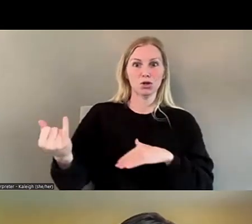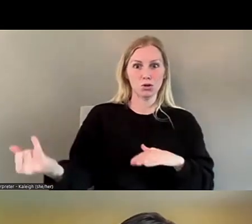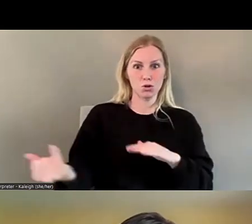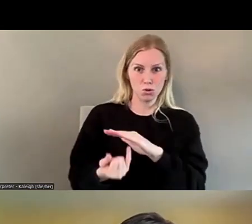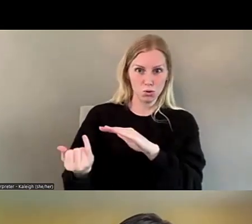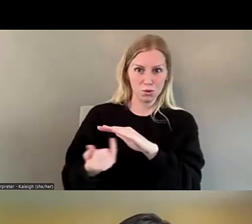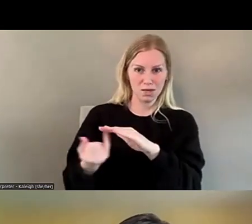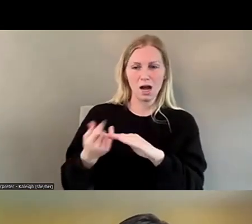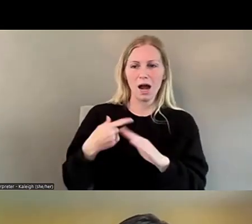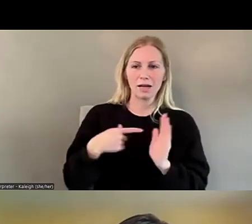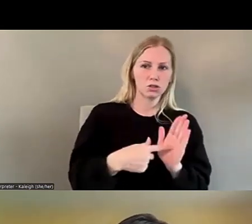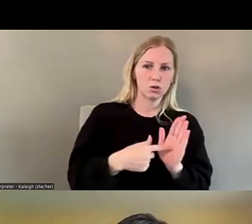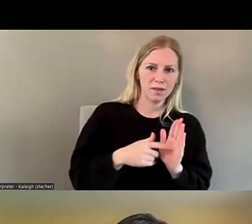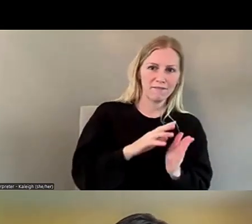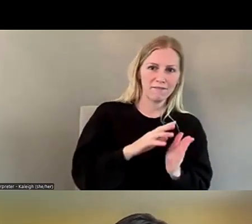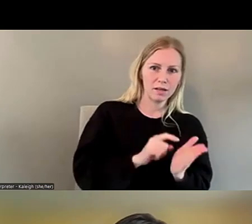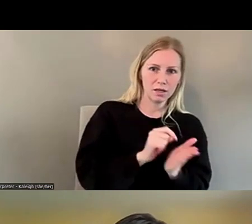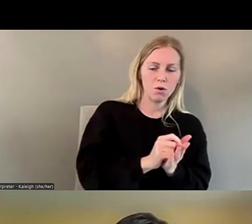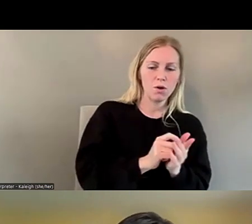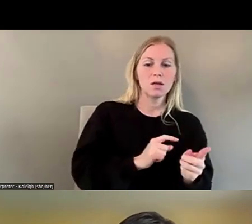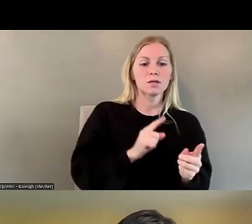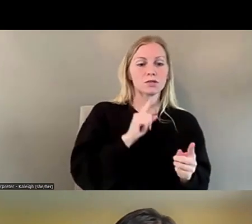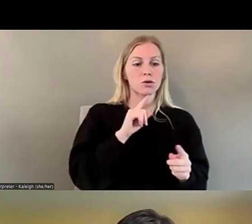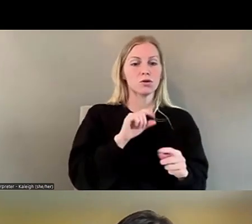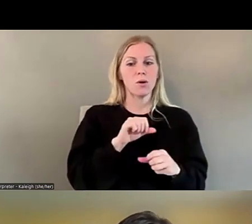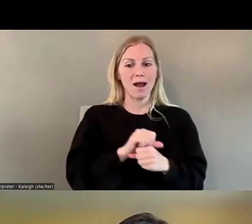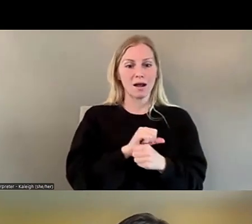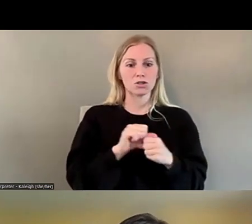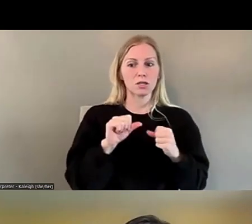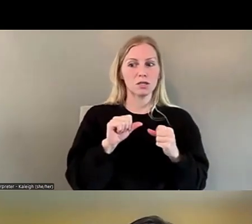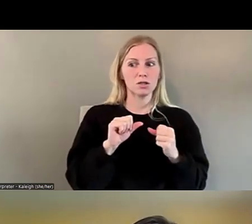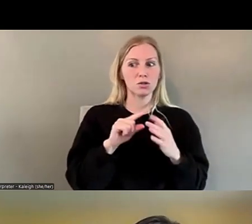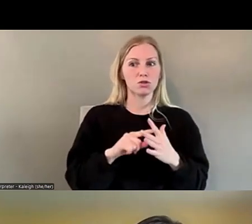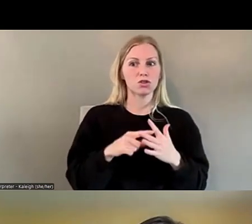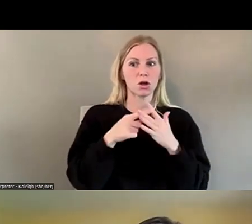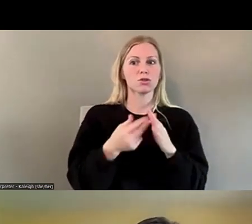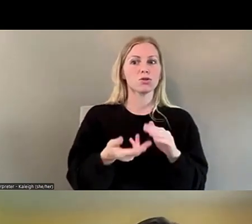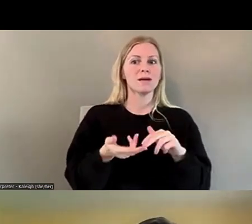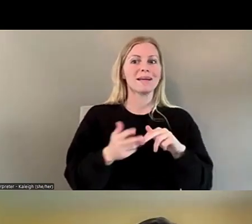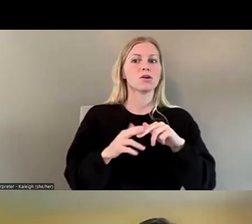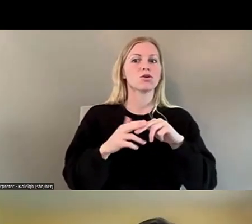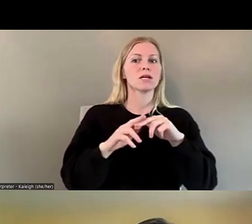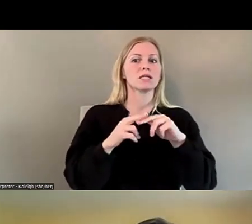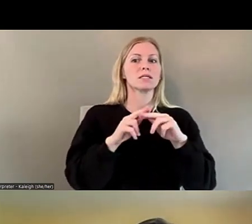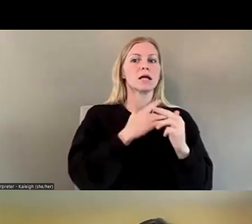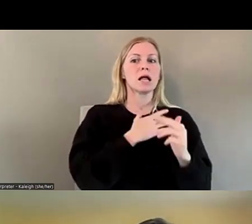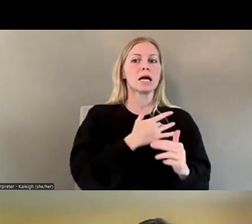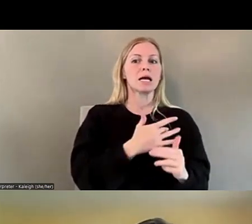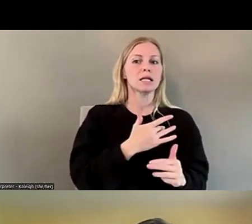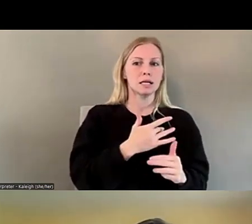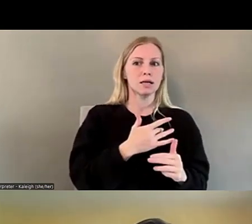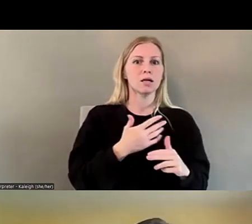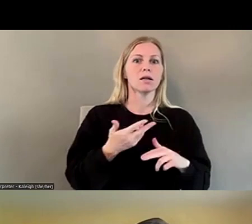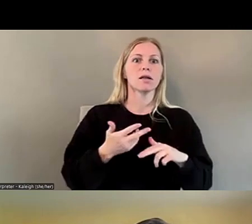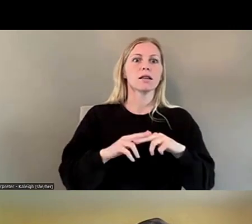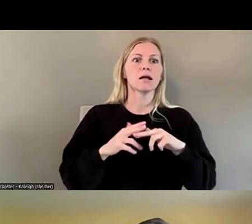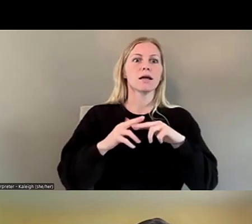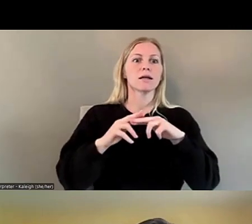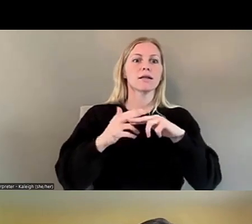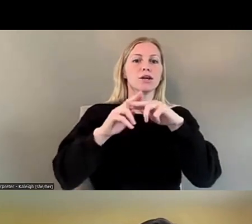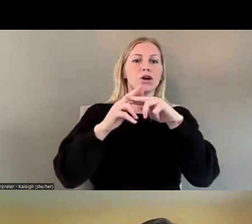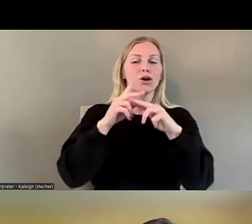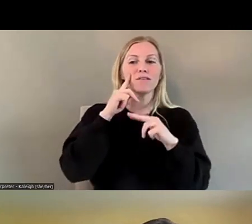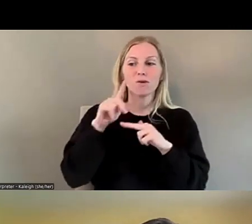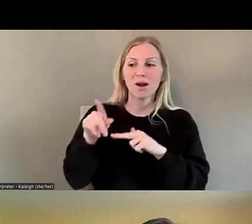video, you actually start to increase the likelihood of the problem behavior recurring. Because once